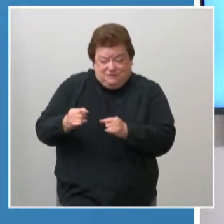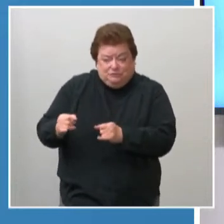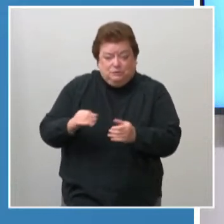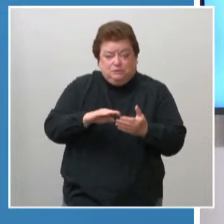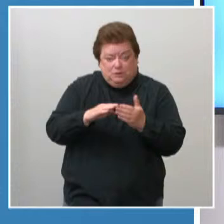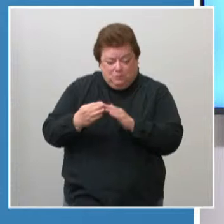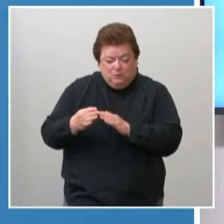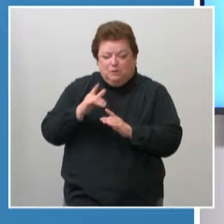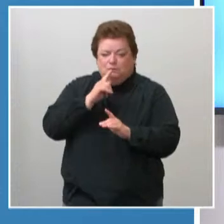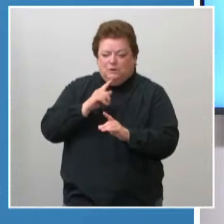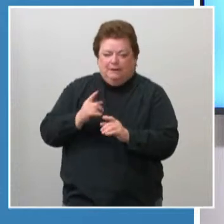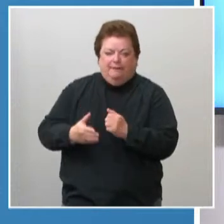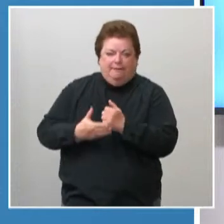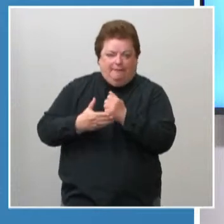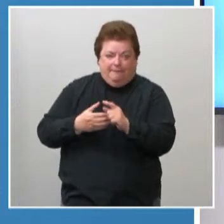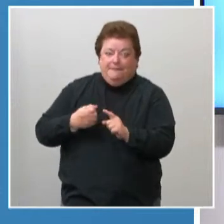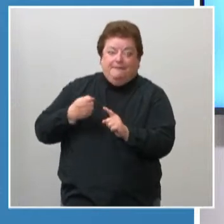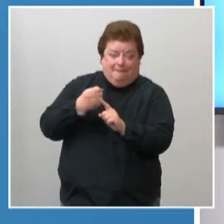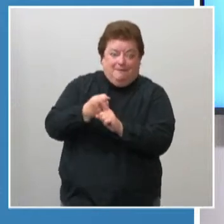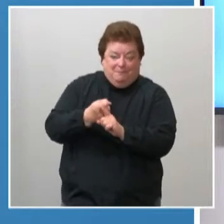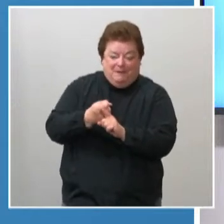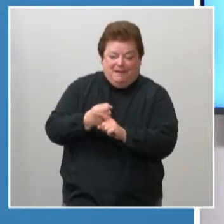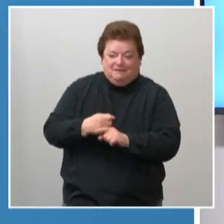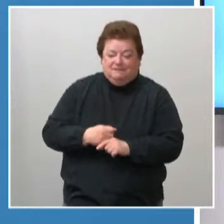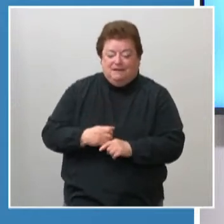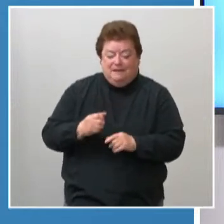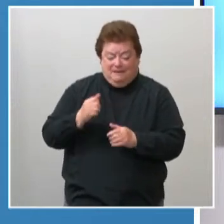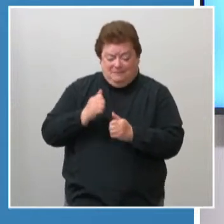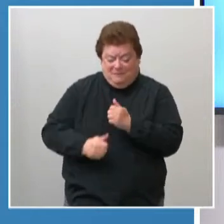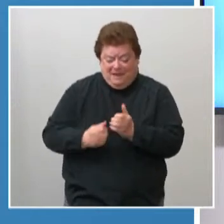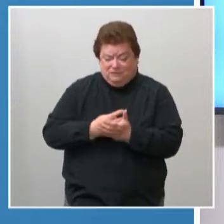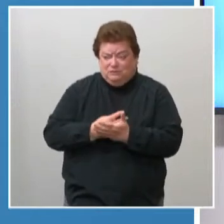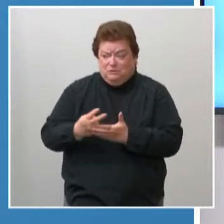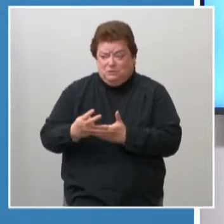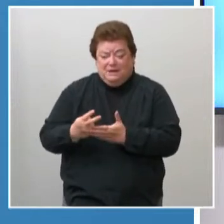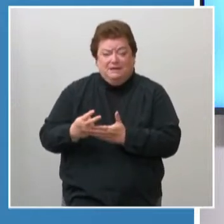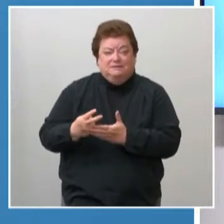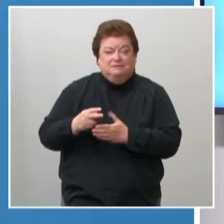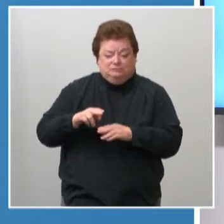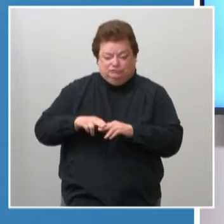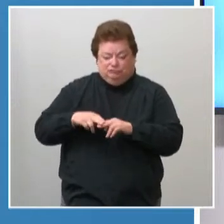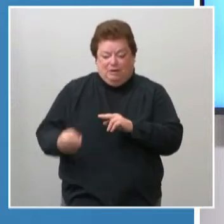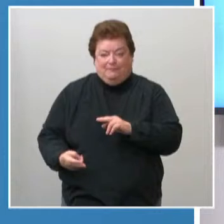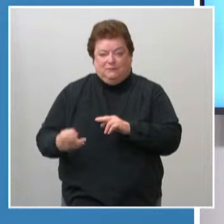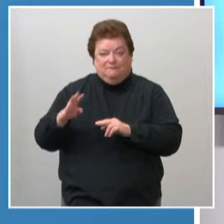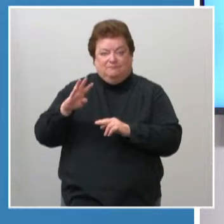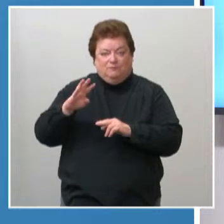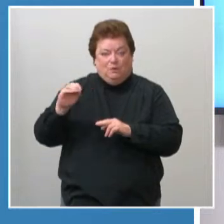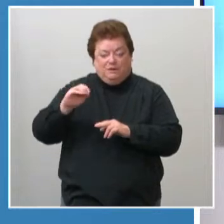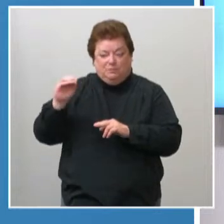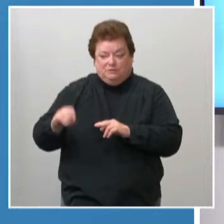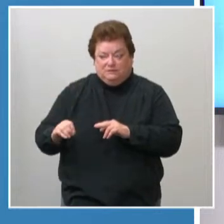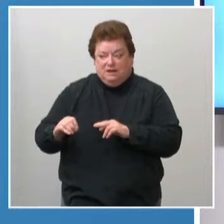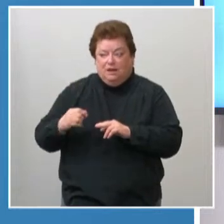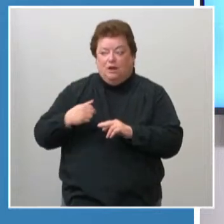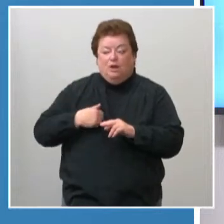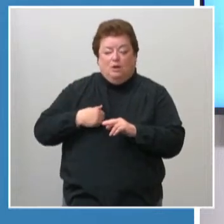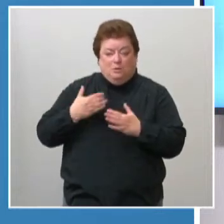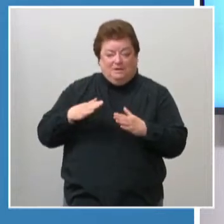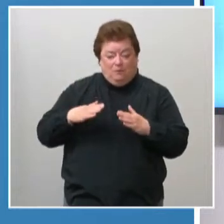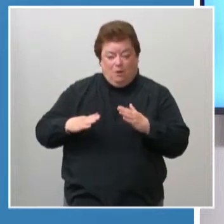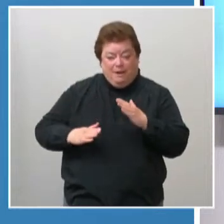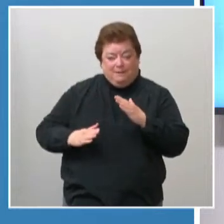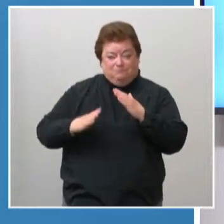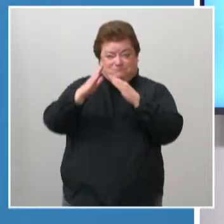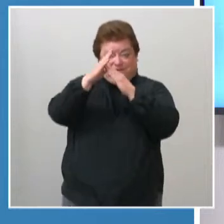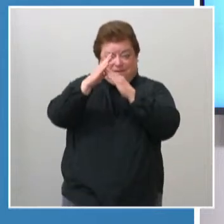an impact. Over the past 2 weeks, cases have dropped nearly 40%. We've reached our peak and cases are now